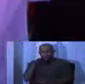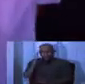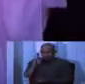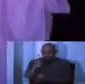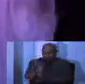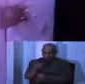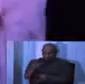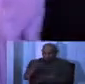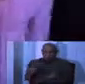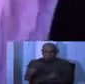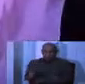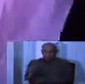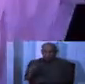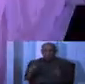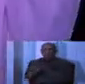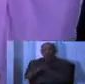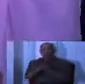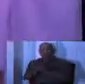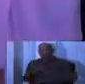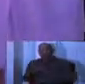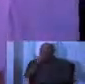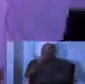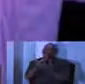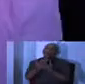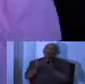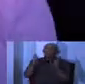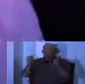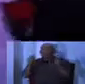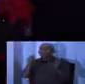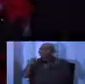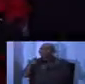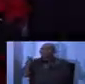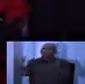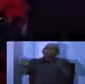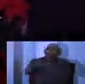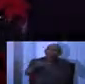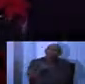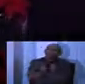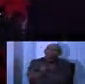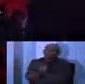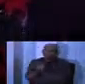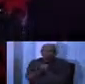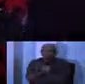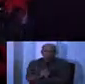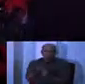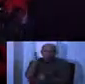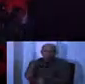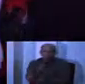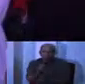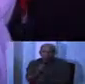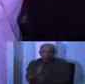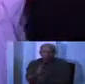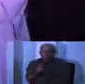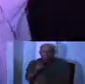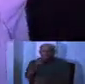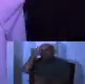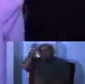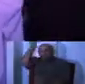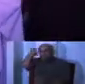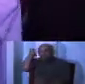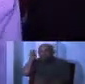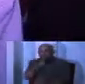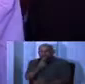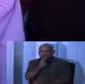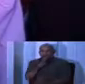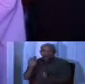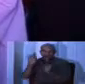this opportunity of peace and goodwill and bringing love together to say that homosexuals are the scourge of the